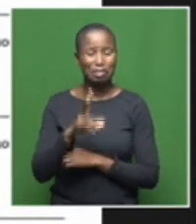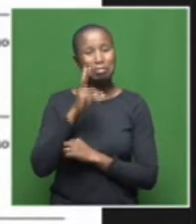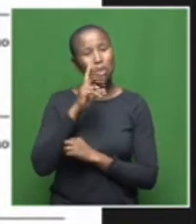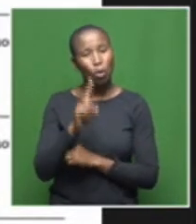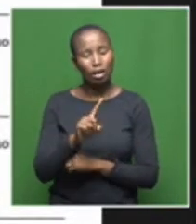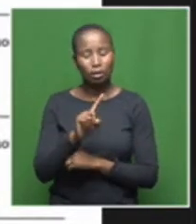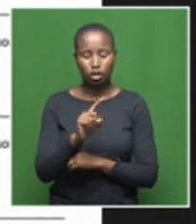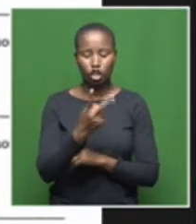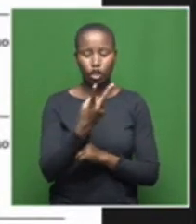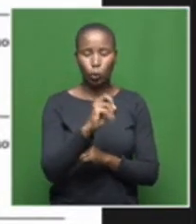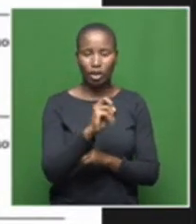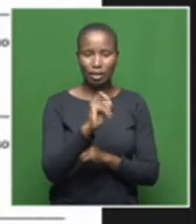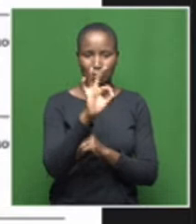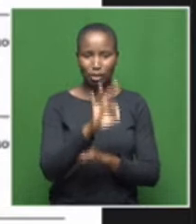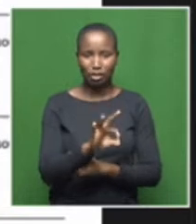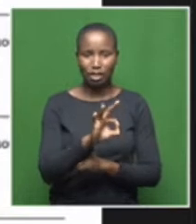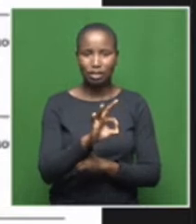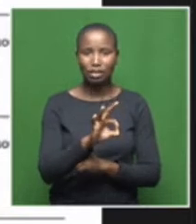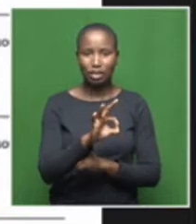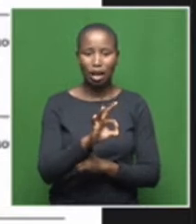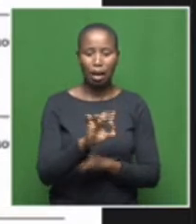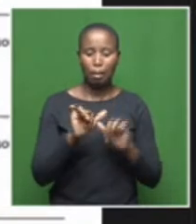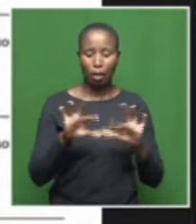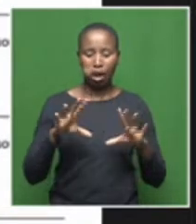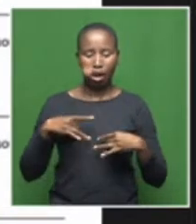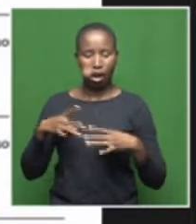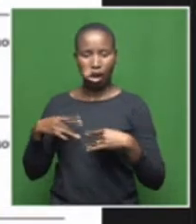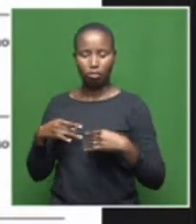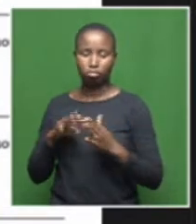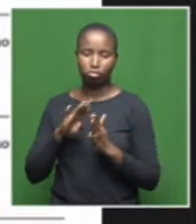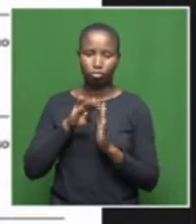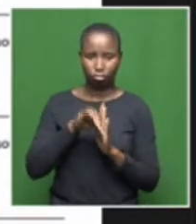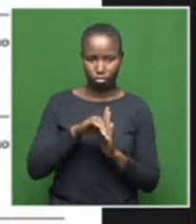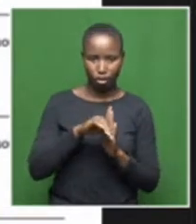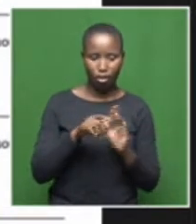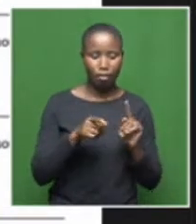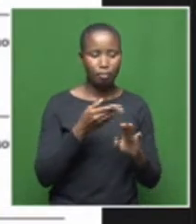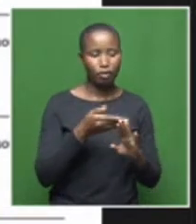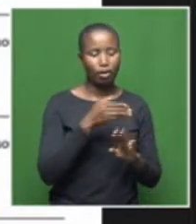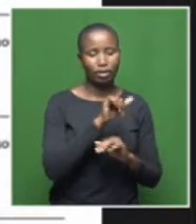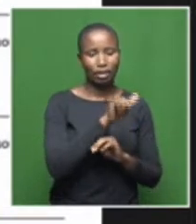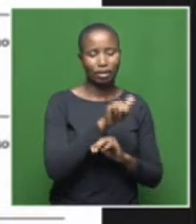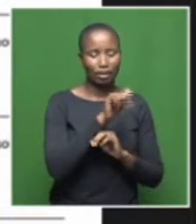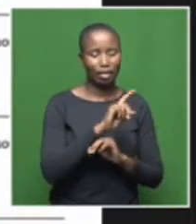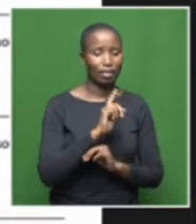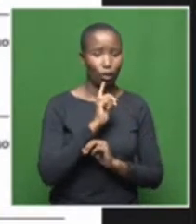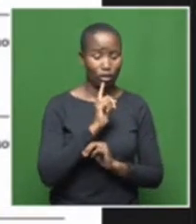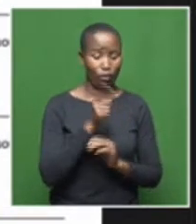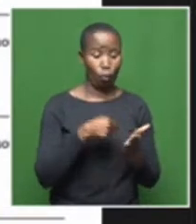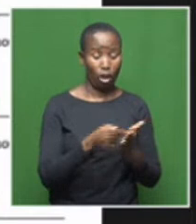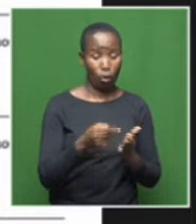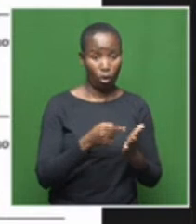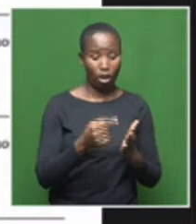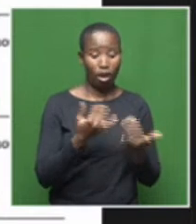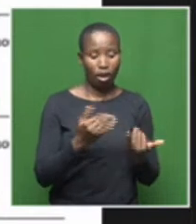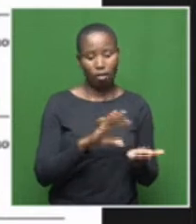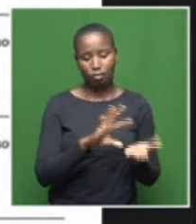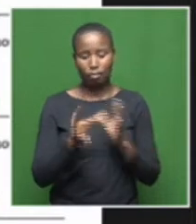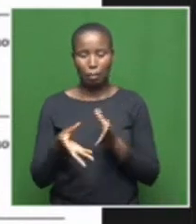20% reduction in new cases from an average of 16,000 cases per week to an average